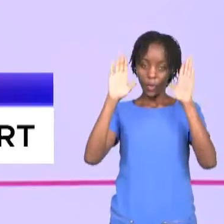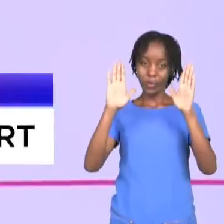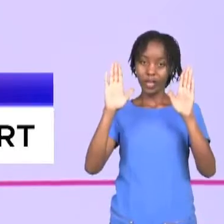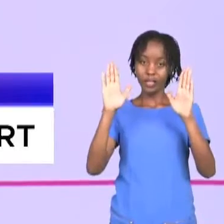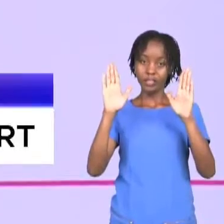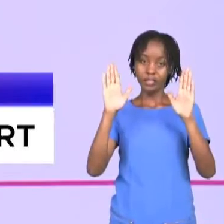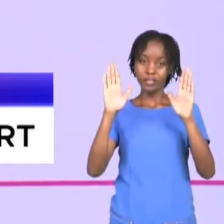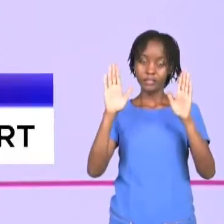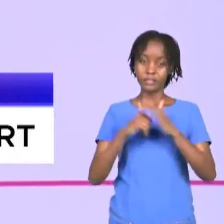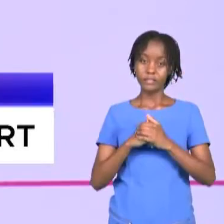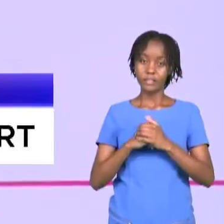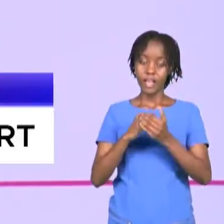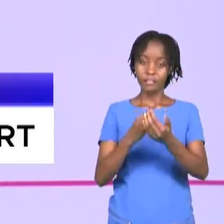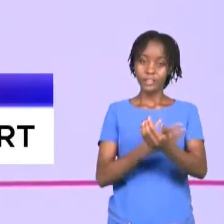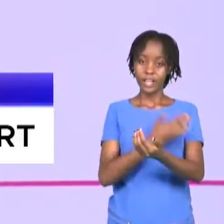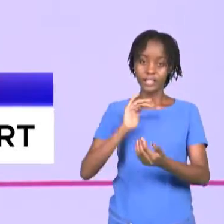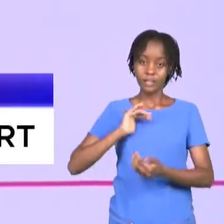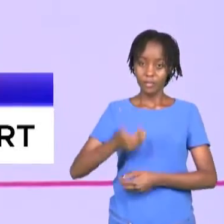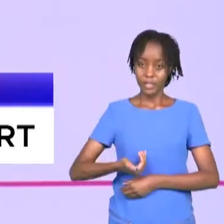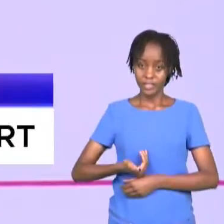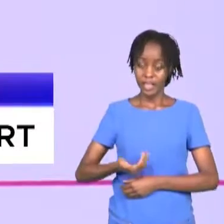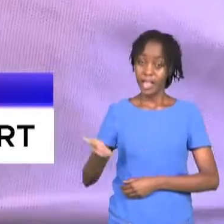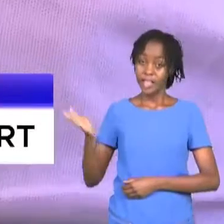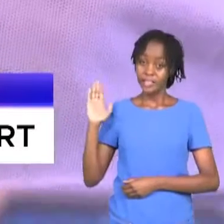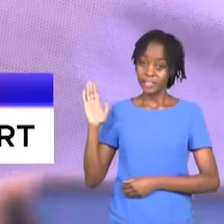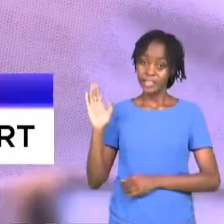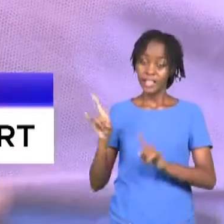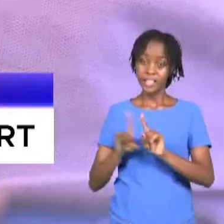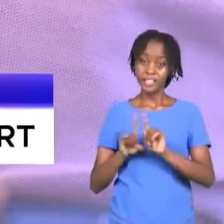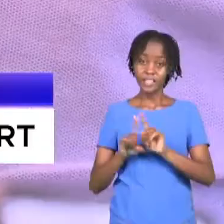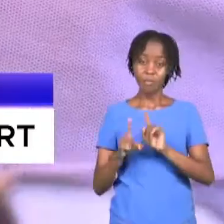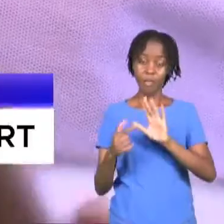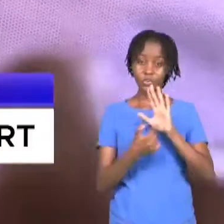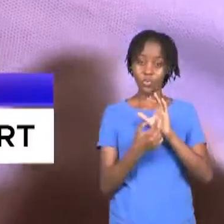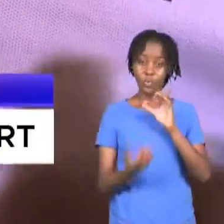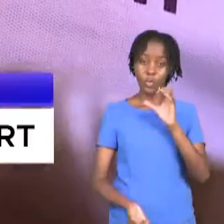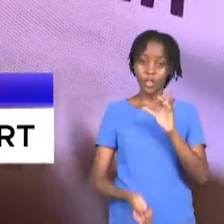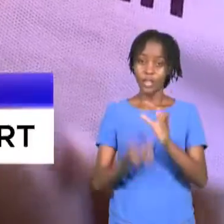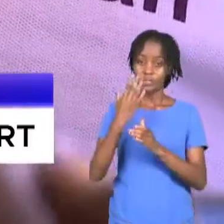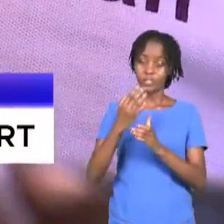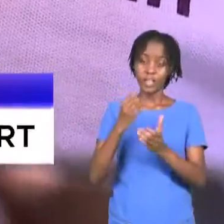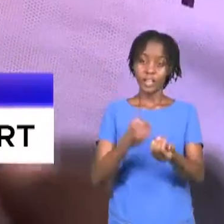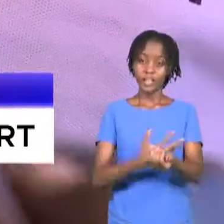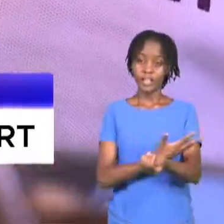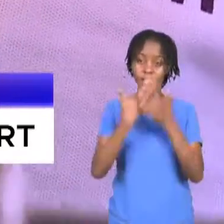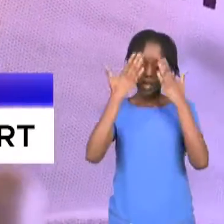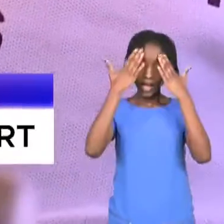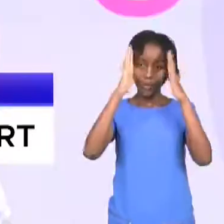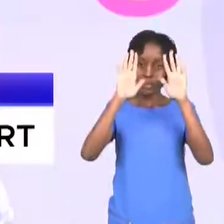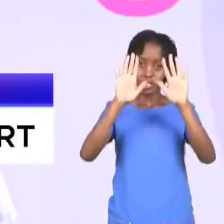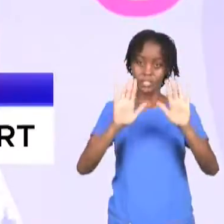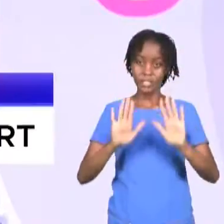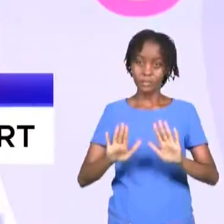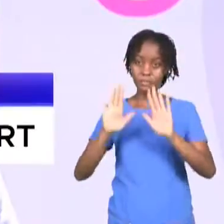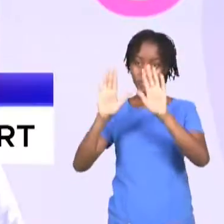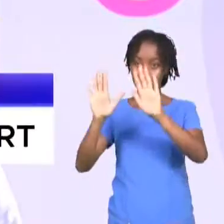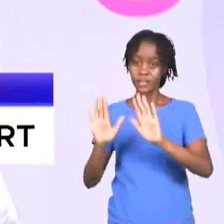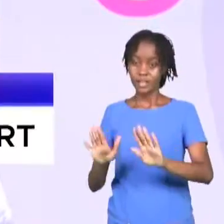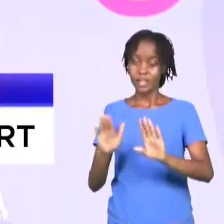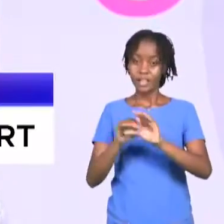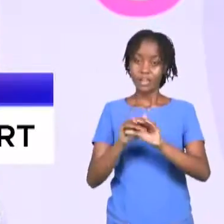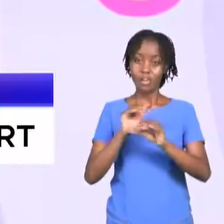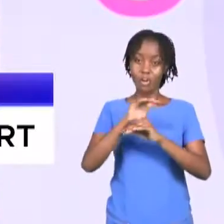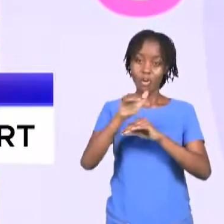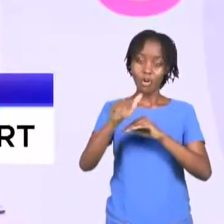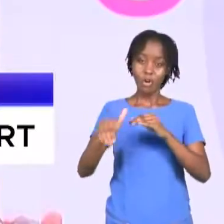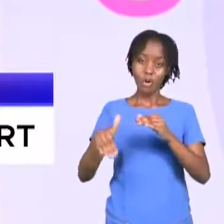Health, in conjunction with Kenyatta National Hospital, have today flagged off the cancer awareness campaign in the country. Watu wengi wajuangi mpaka